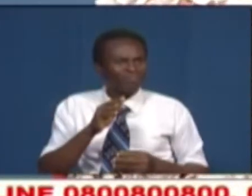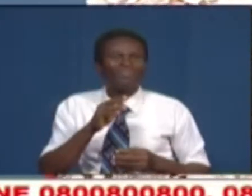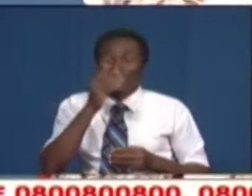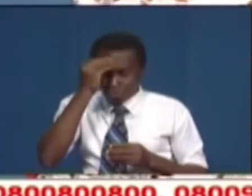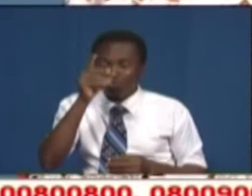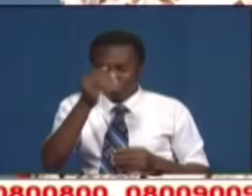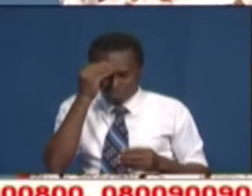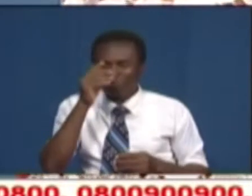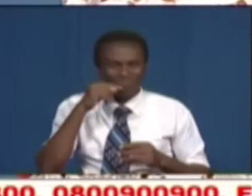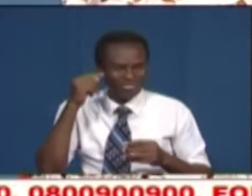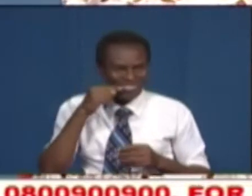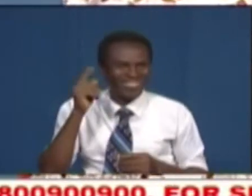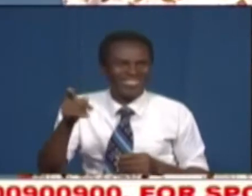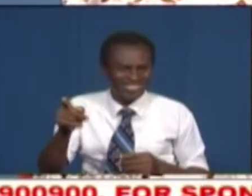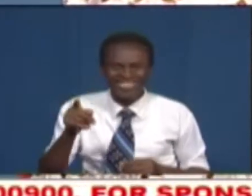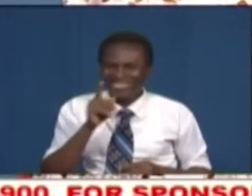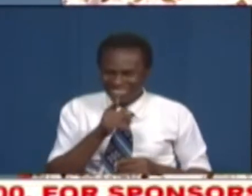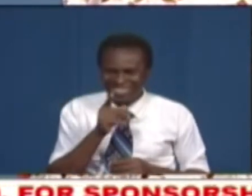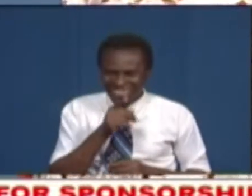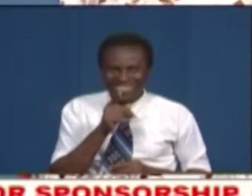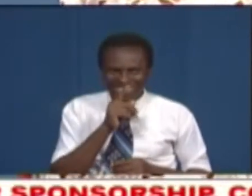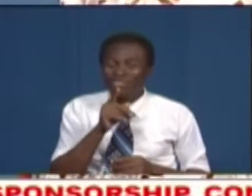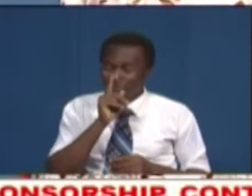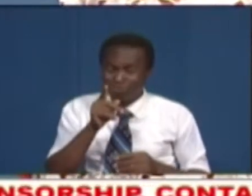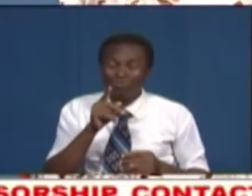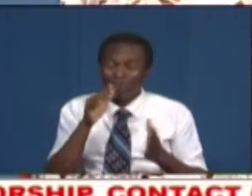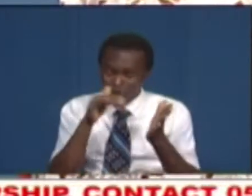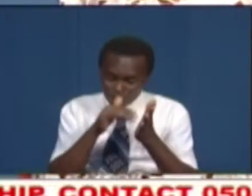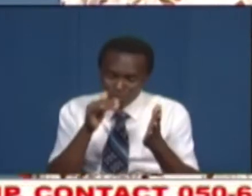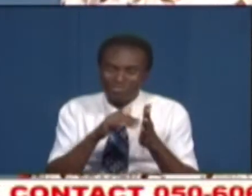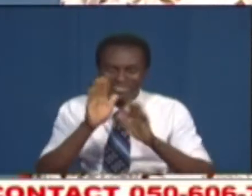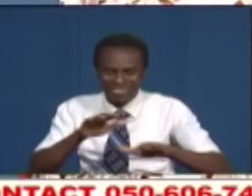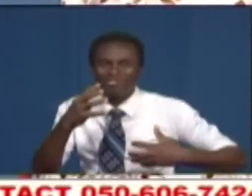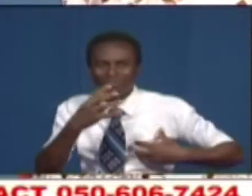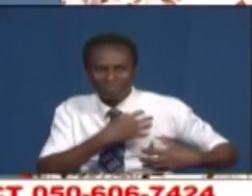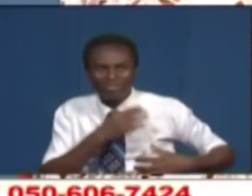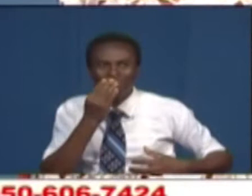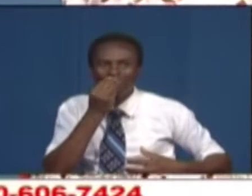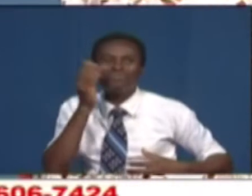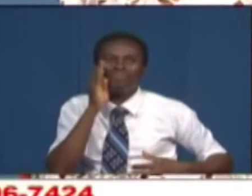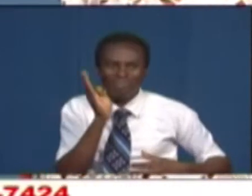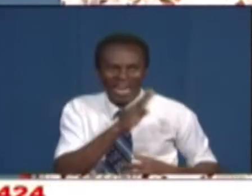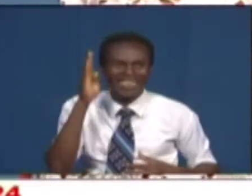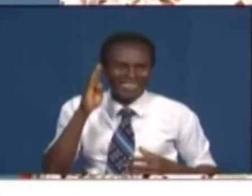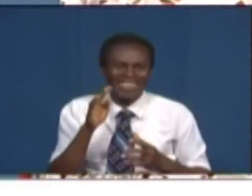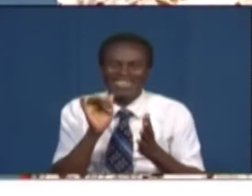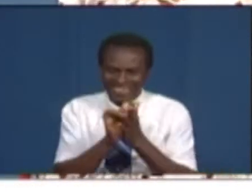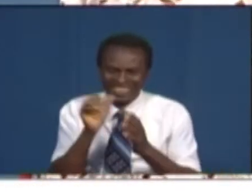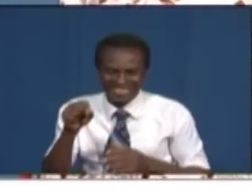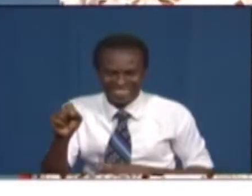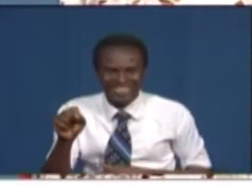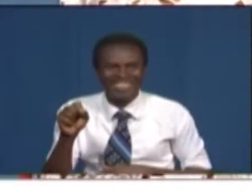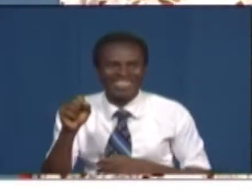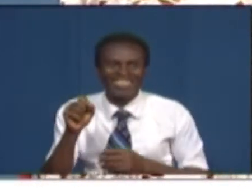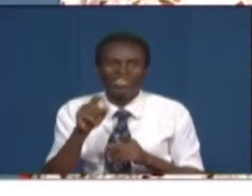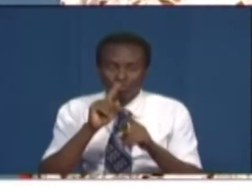It has become, the complaint of the time, you understand. We came to inherit those problems,